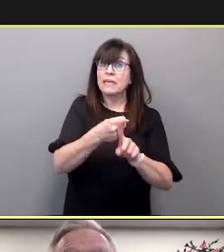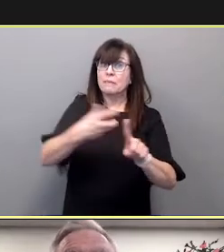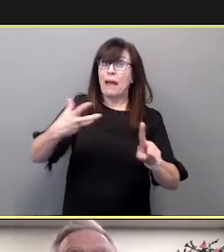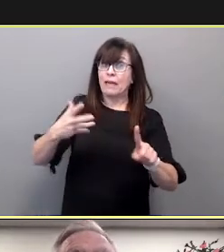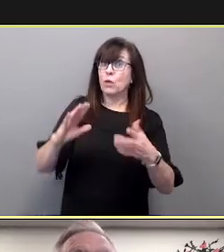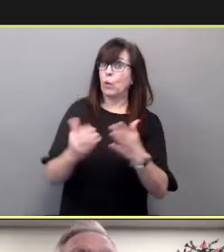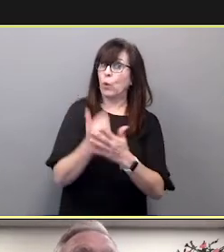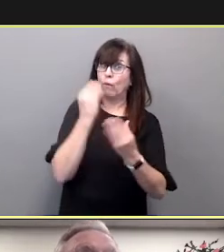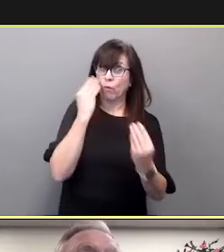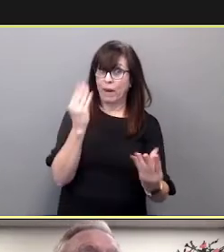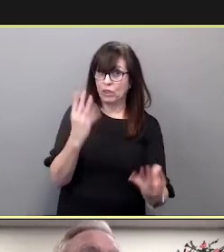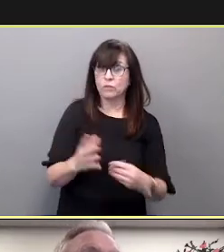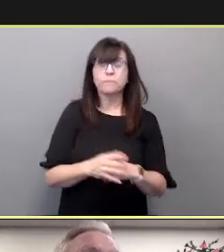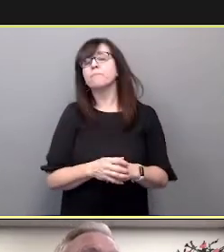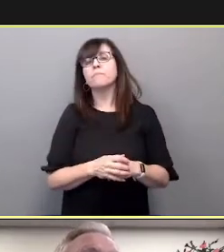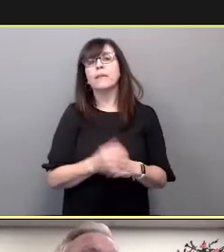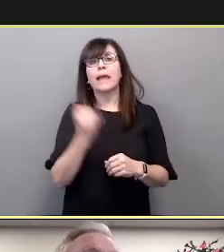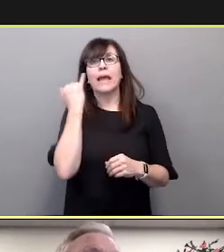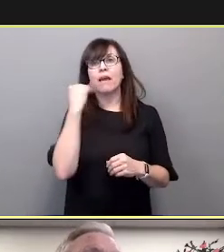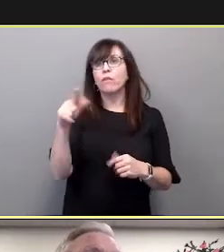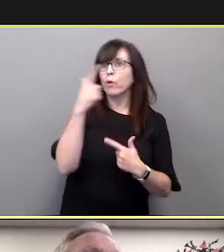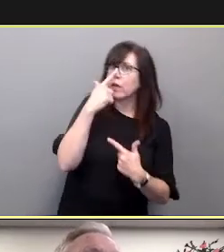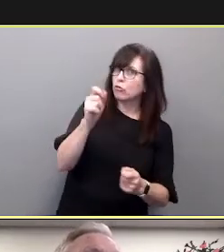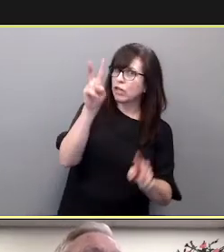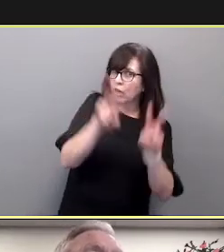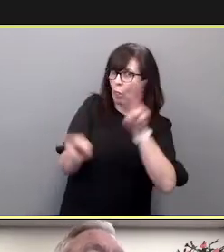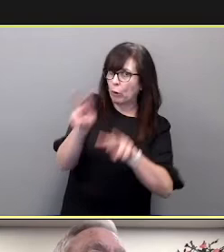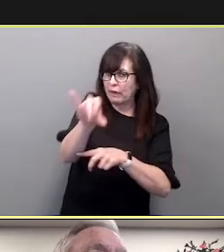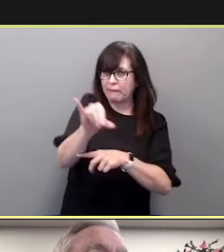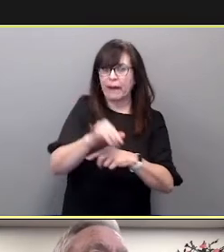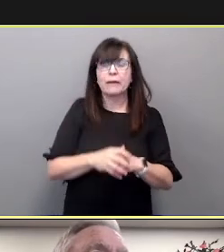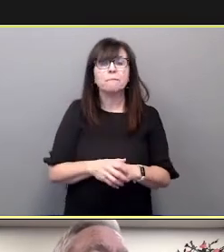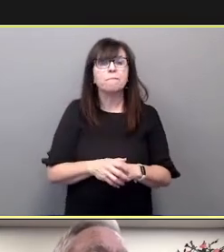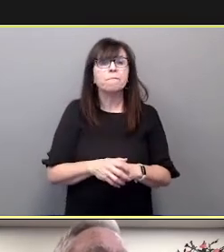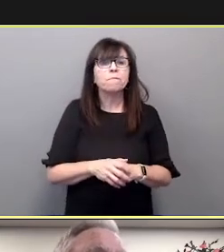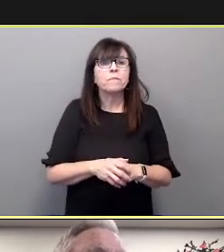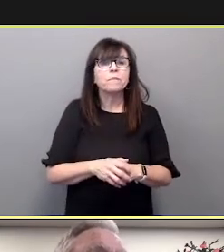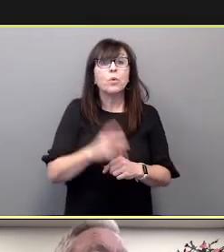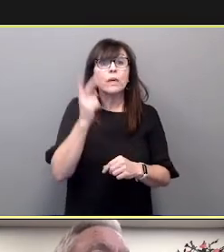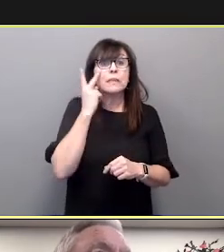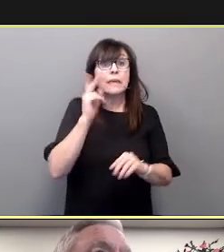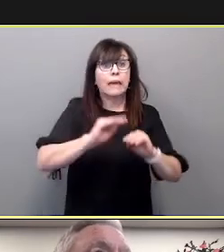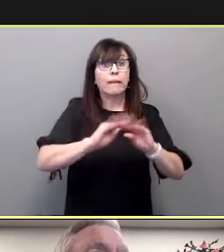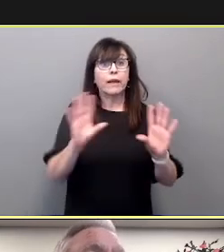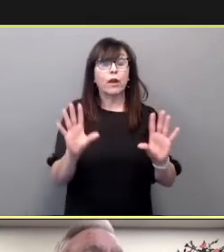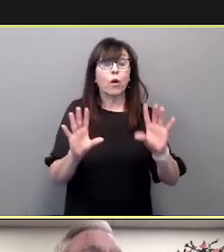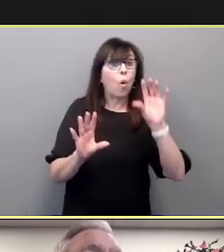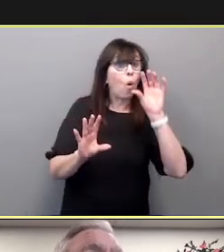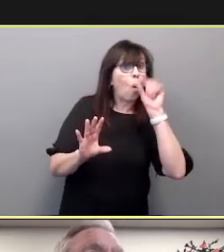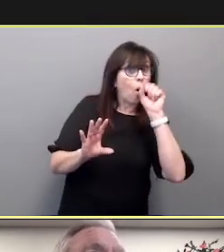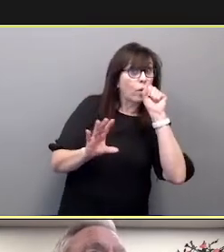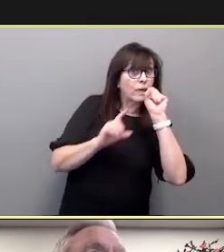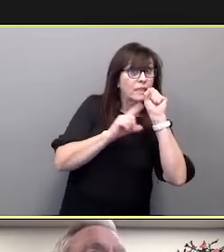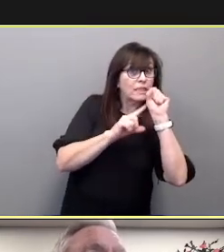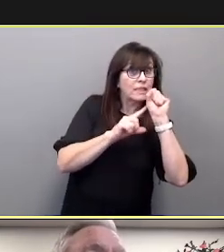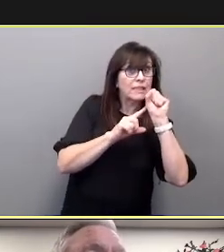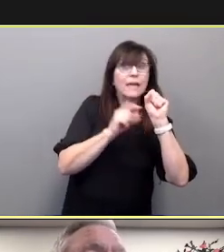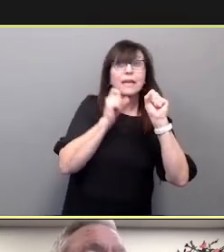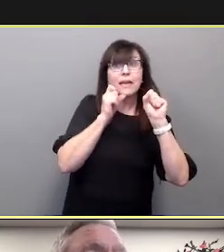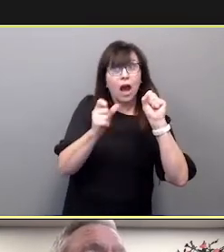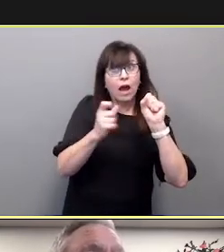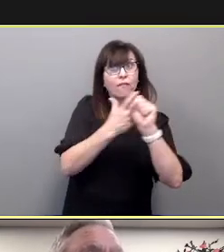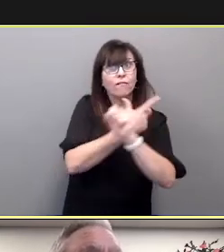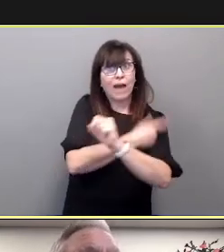materials in there for those of you who are interested in looking at it. But you can see that the orange are